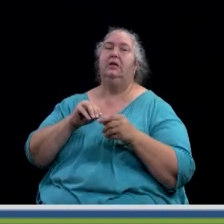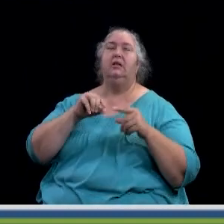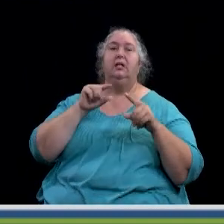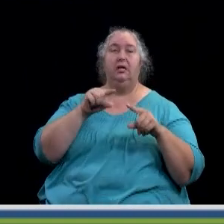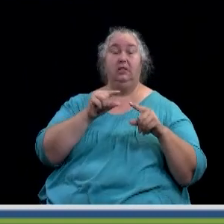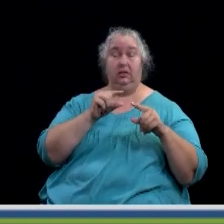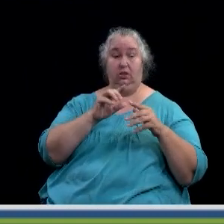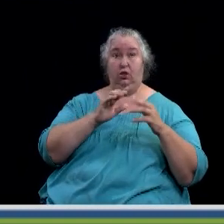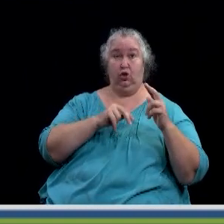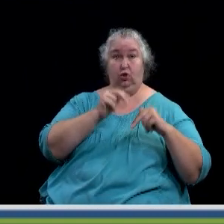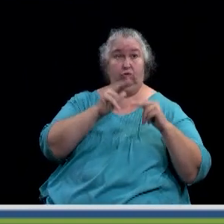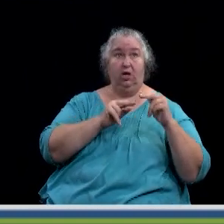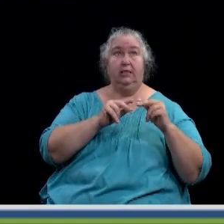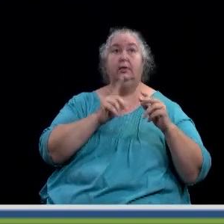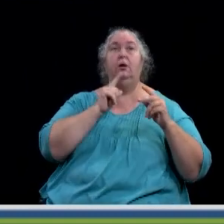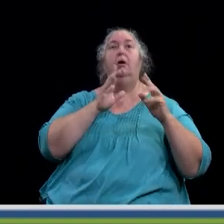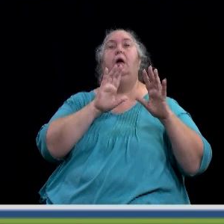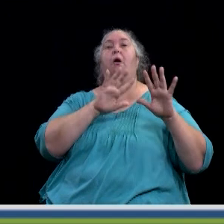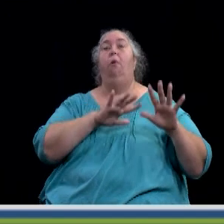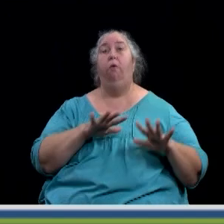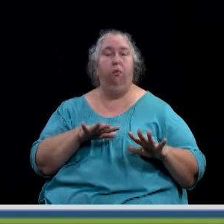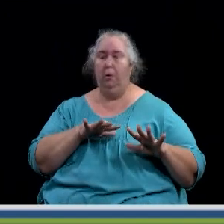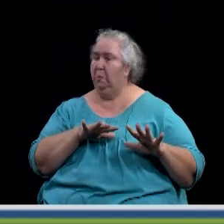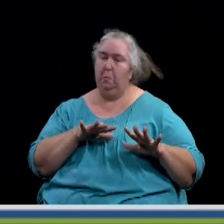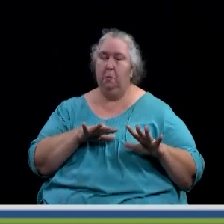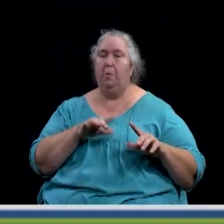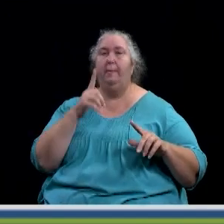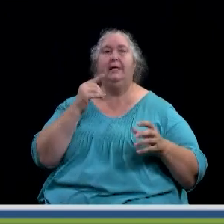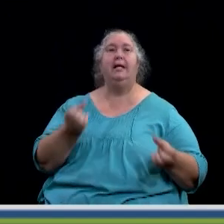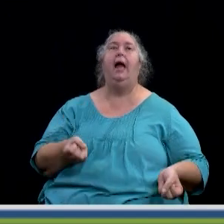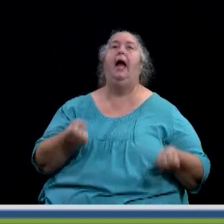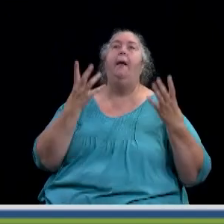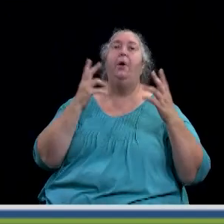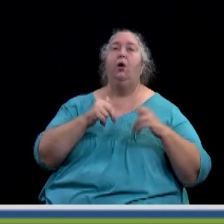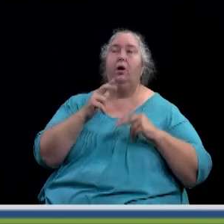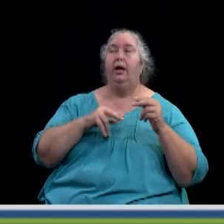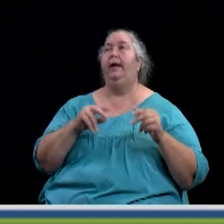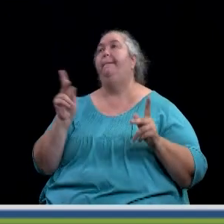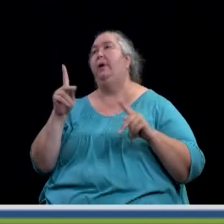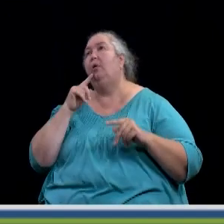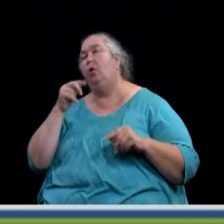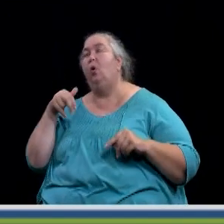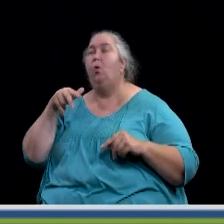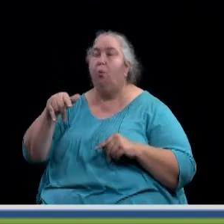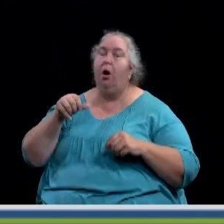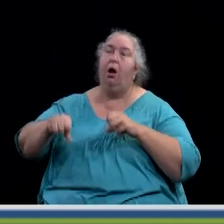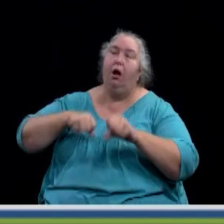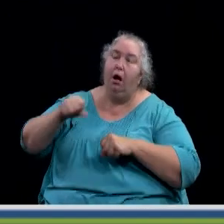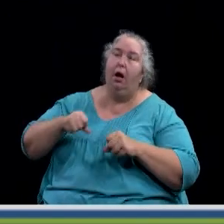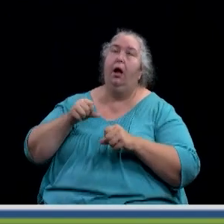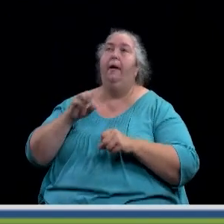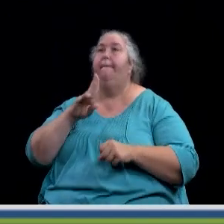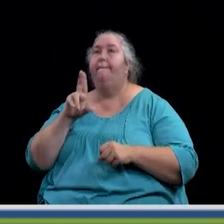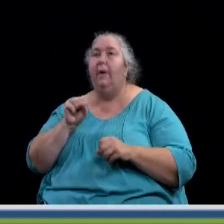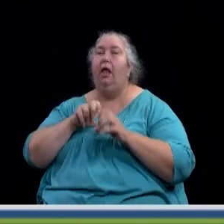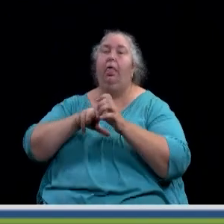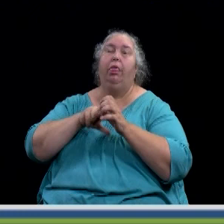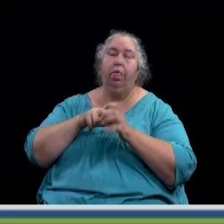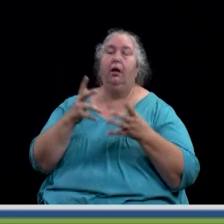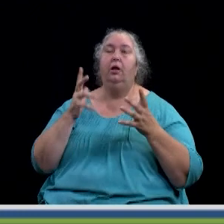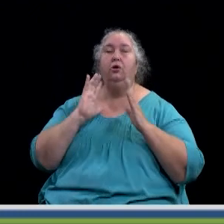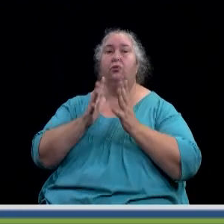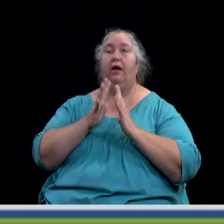and the thousands of people who walk, bike, bus, and travel across downtown Waco each day. A carefully planned and approved phase